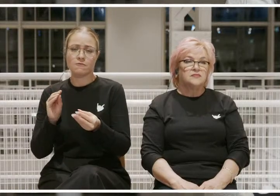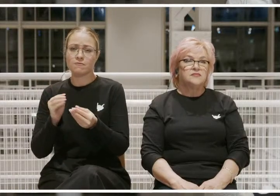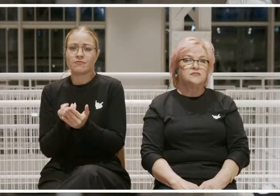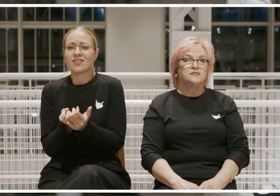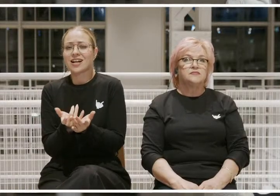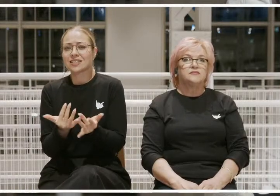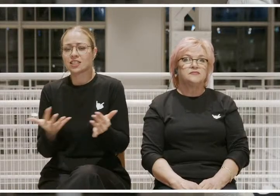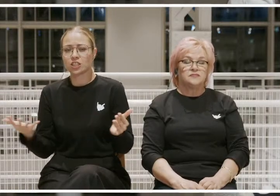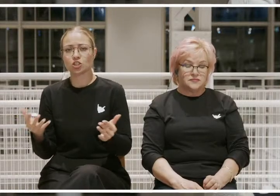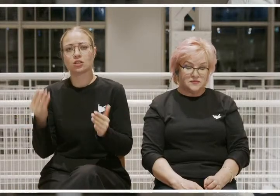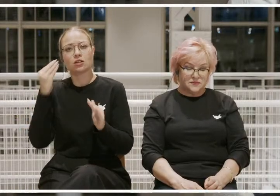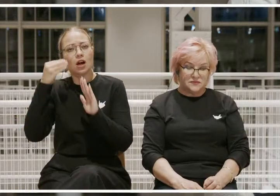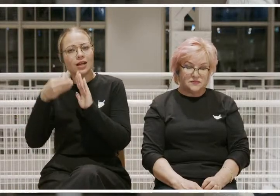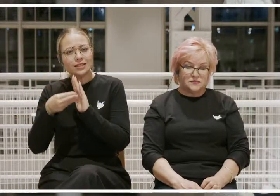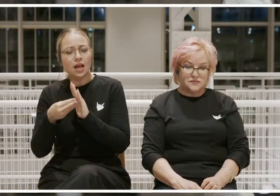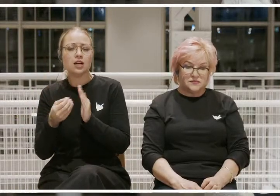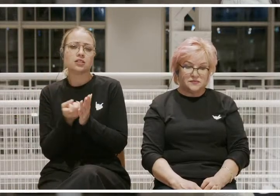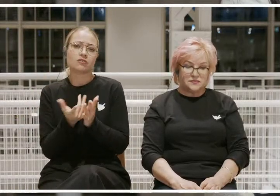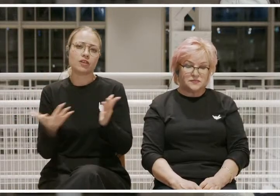I'm